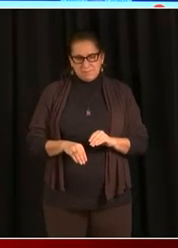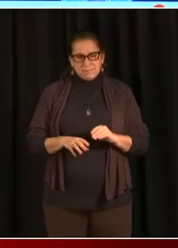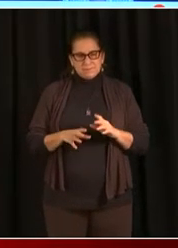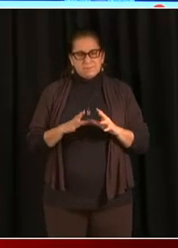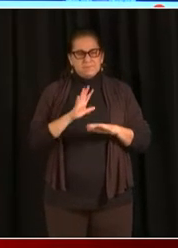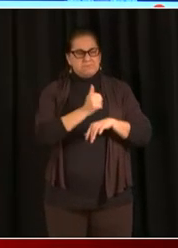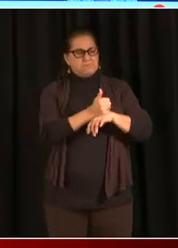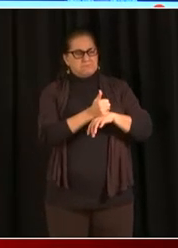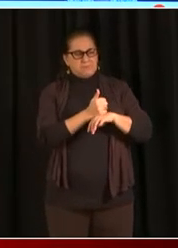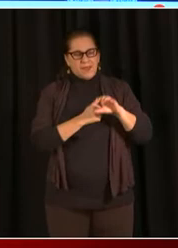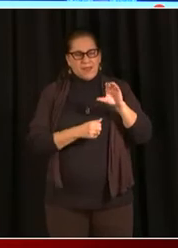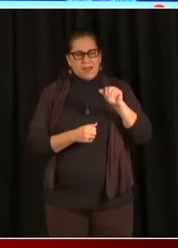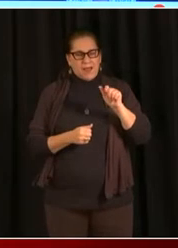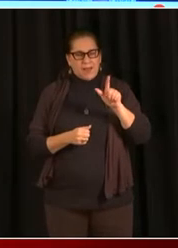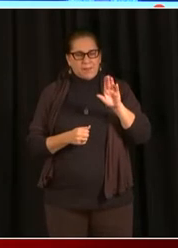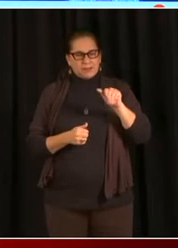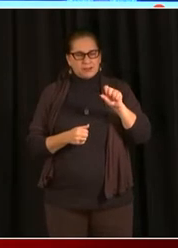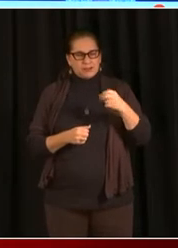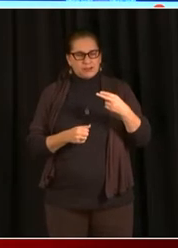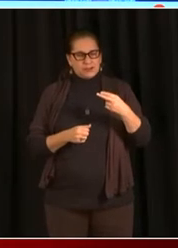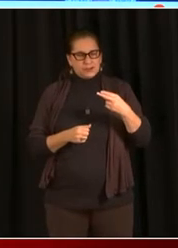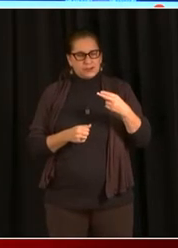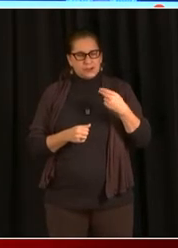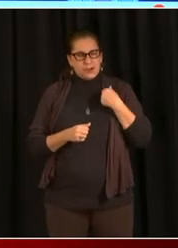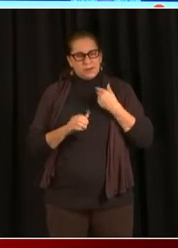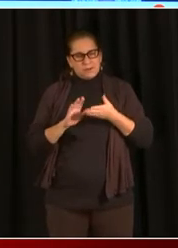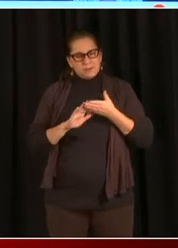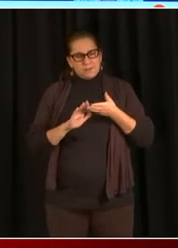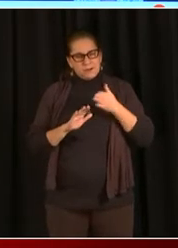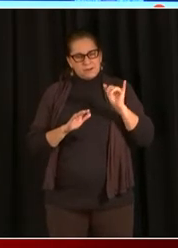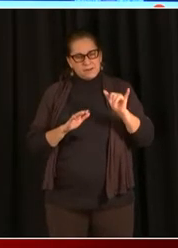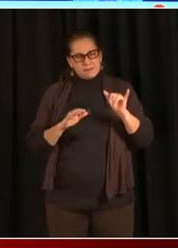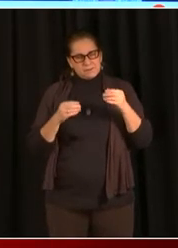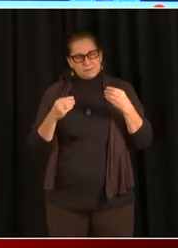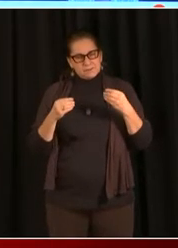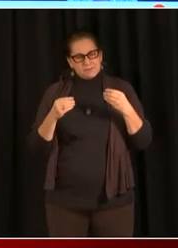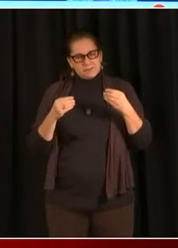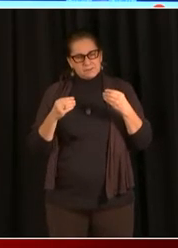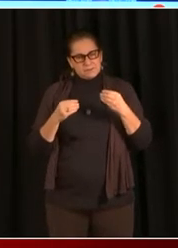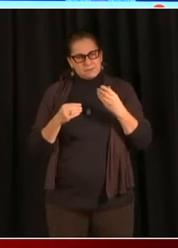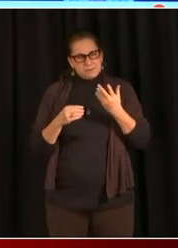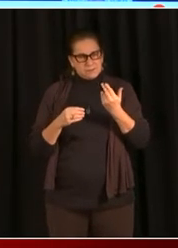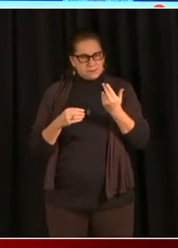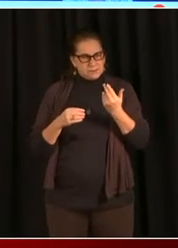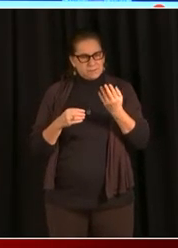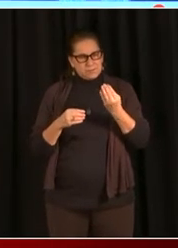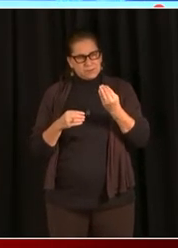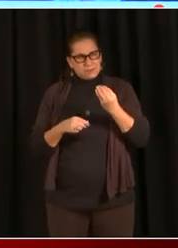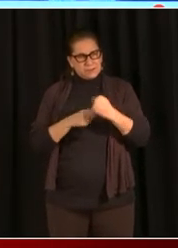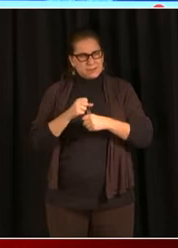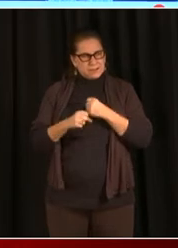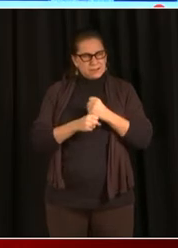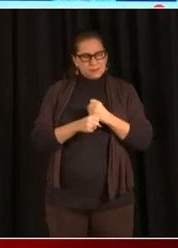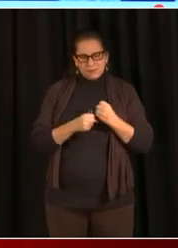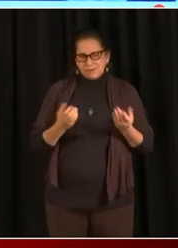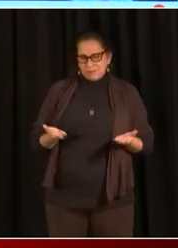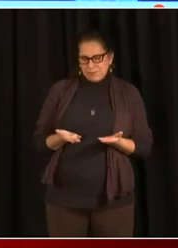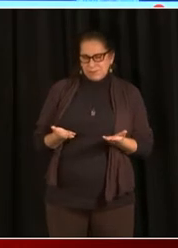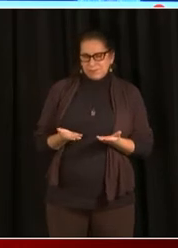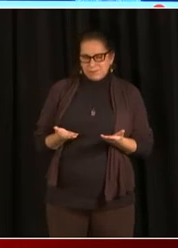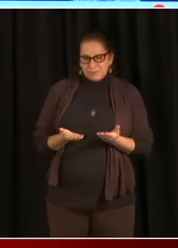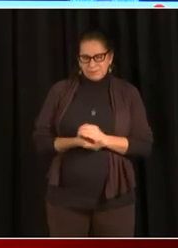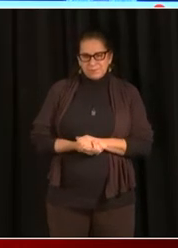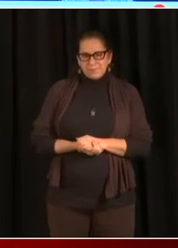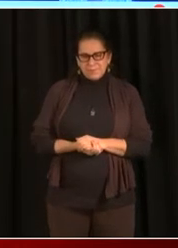the district. We've been operating for about 13 or 14 years here in the district, and we